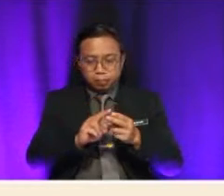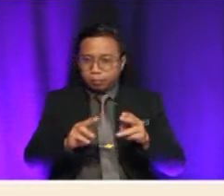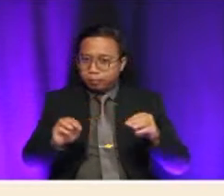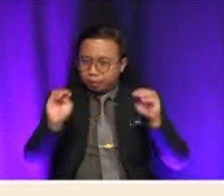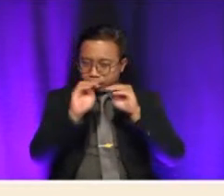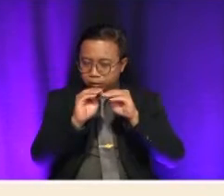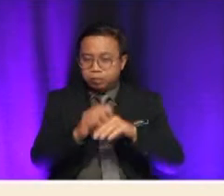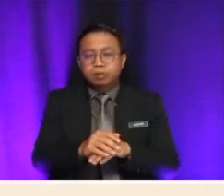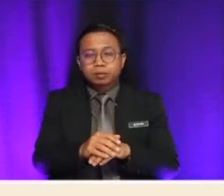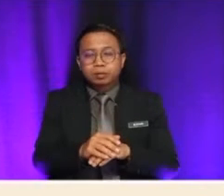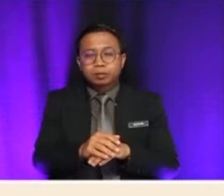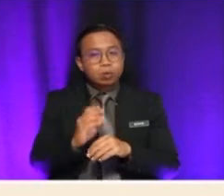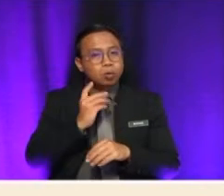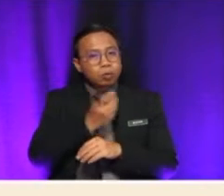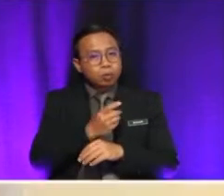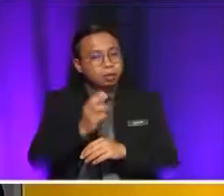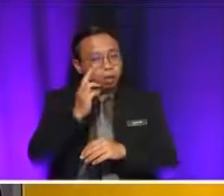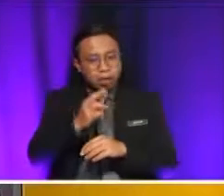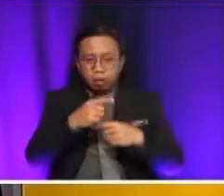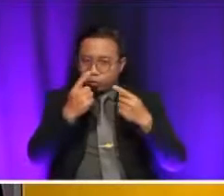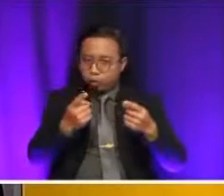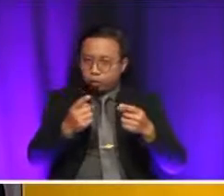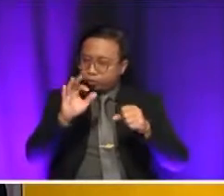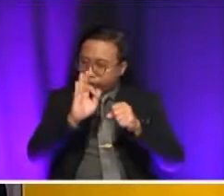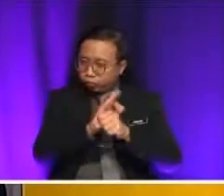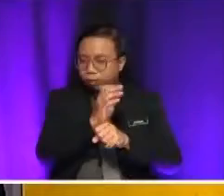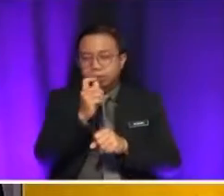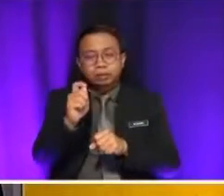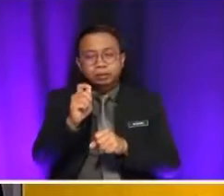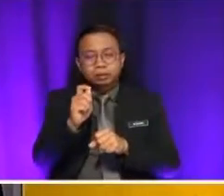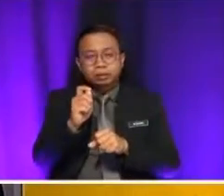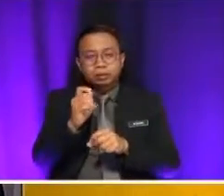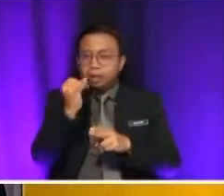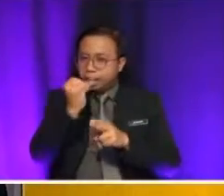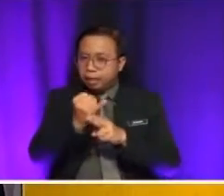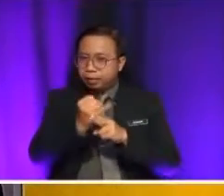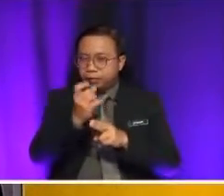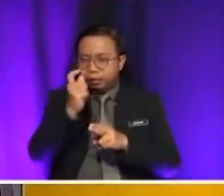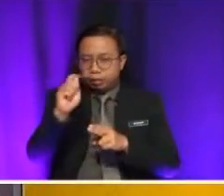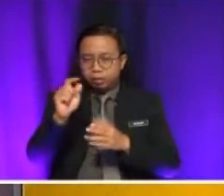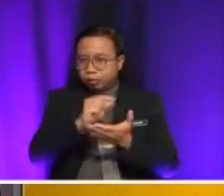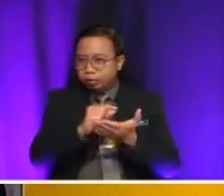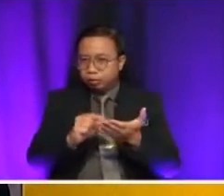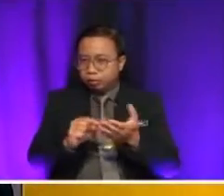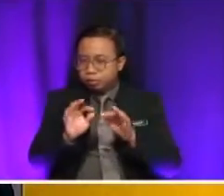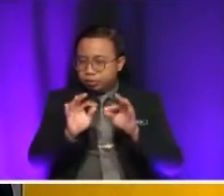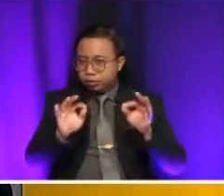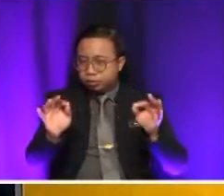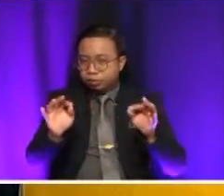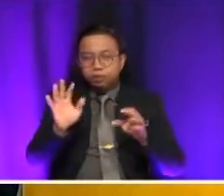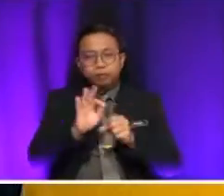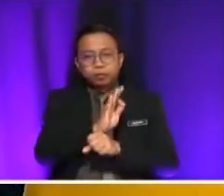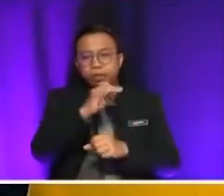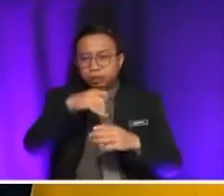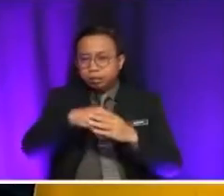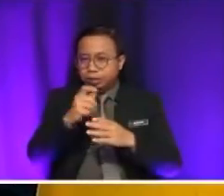task where we are going to fill in the gaps to identify the right sentence to fill in the gaps. Okay, so let